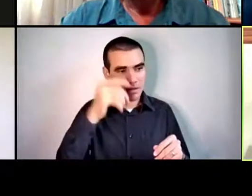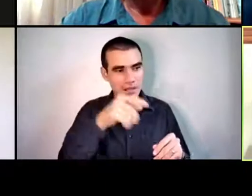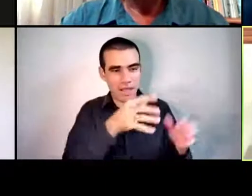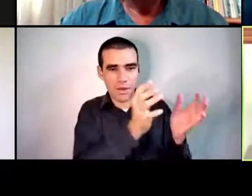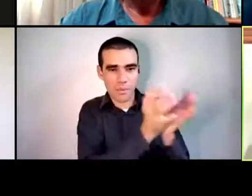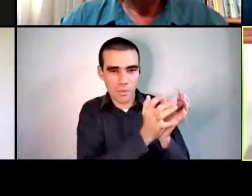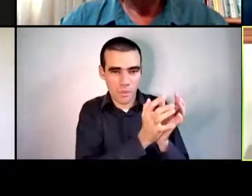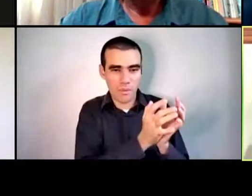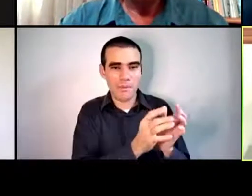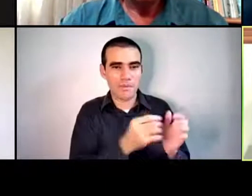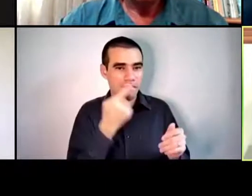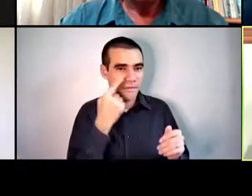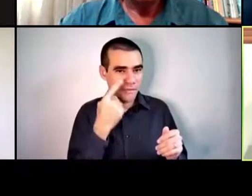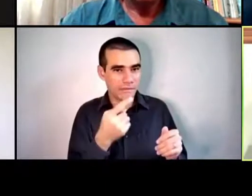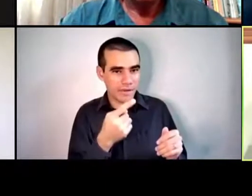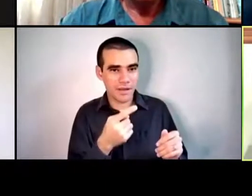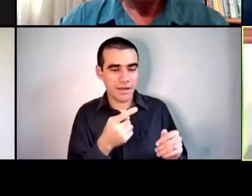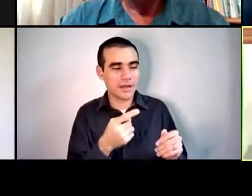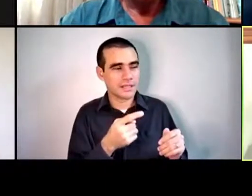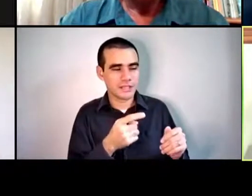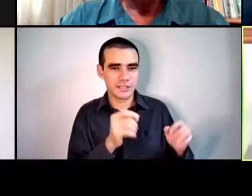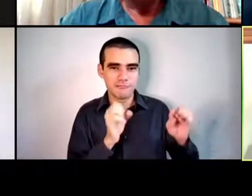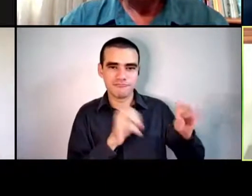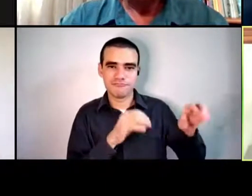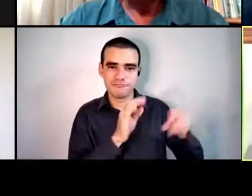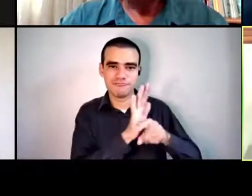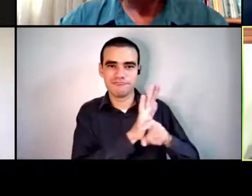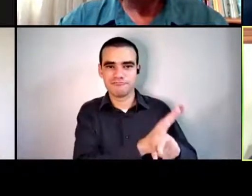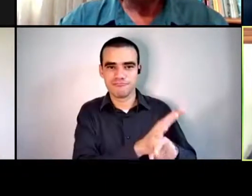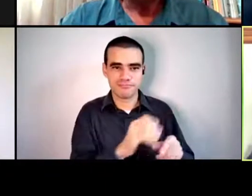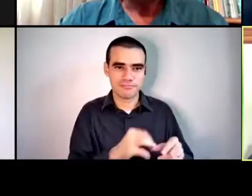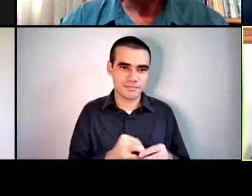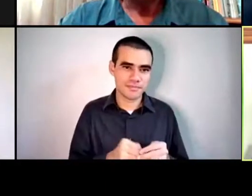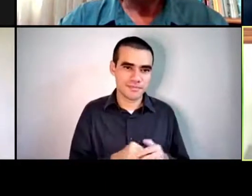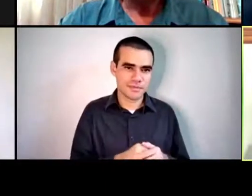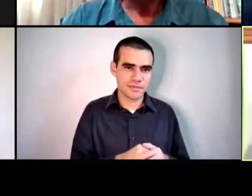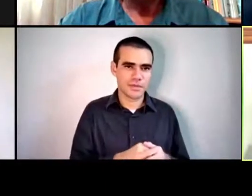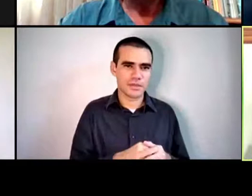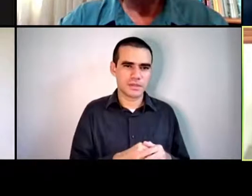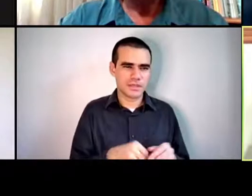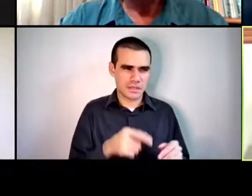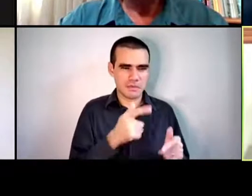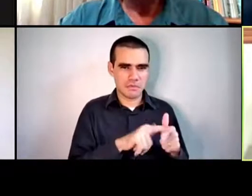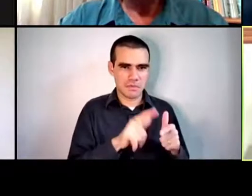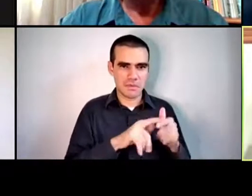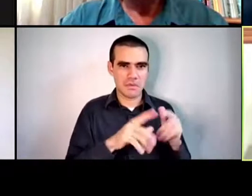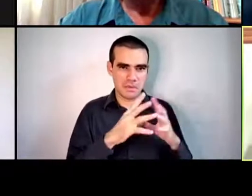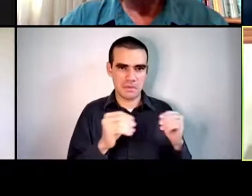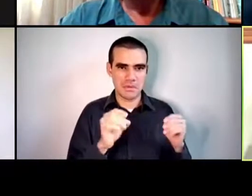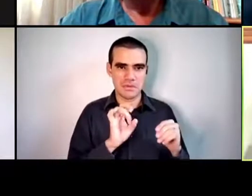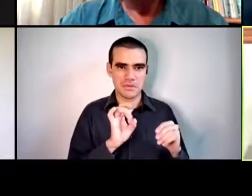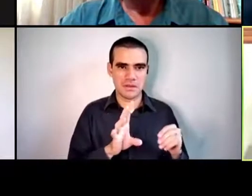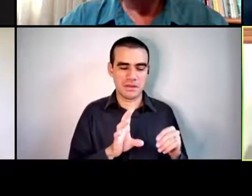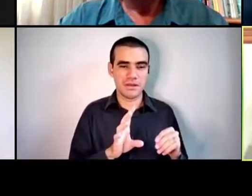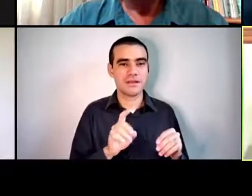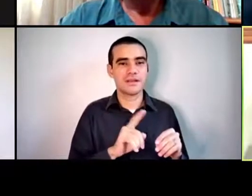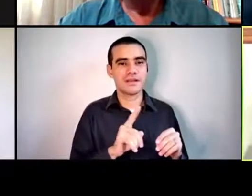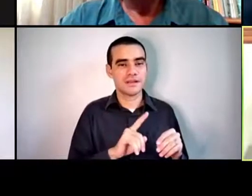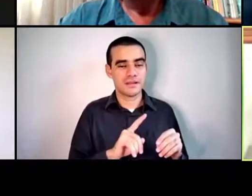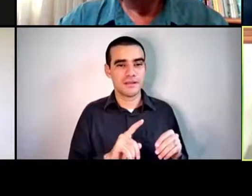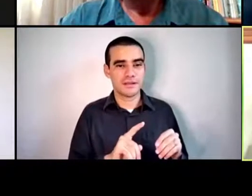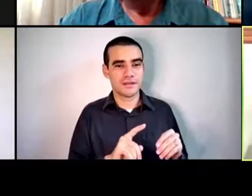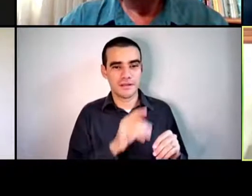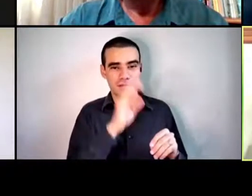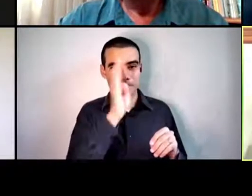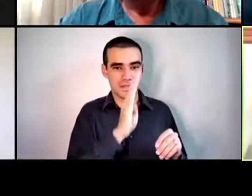You can always take a group and try to go from there. I don't think this is the solution though. The solution